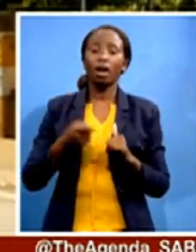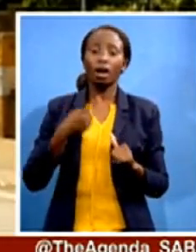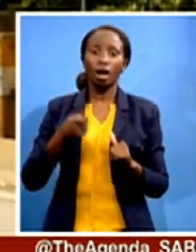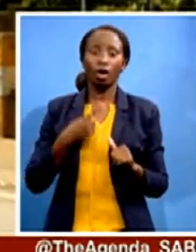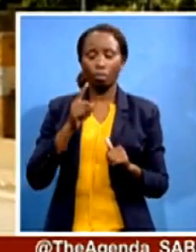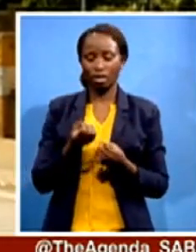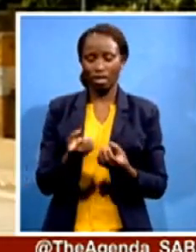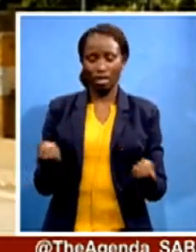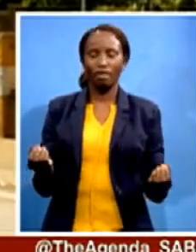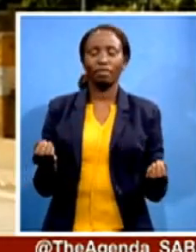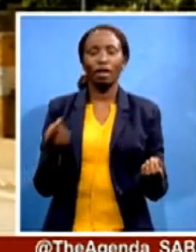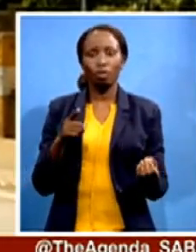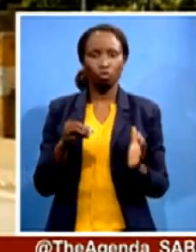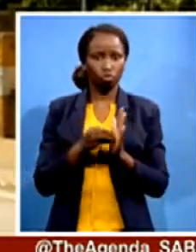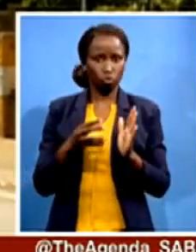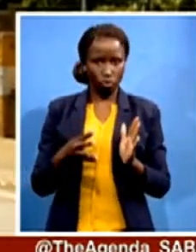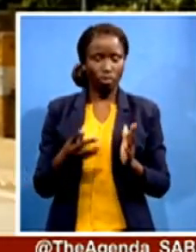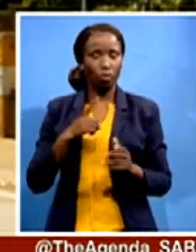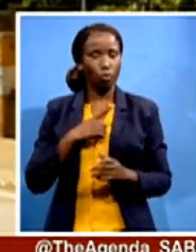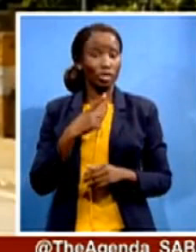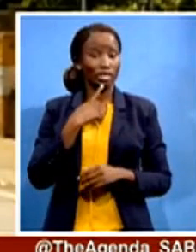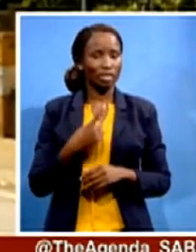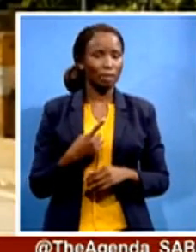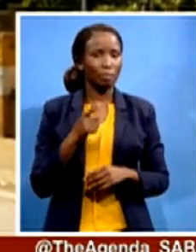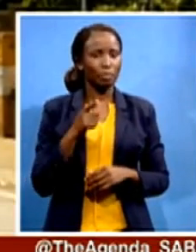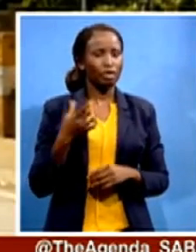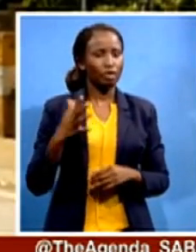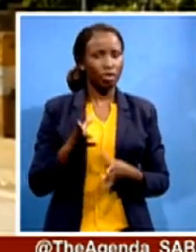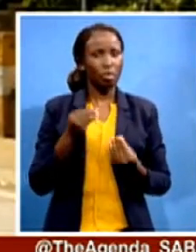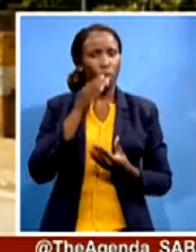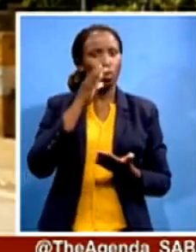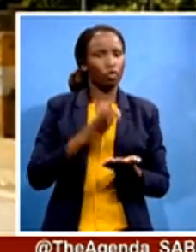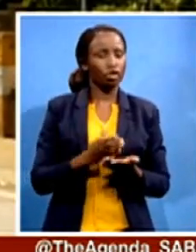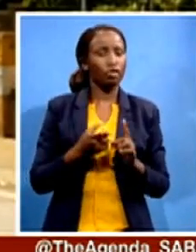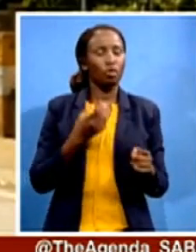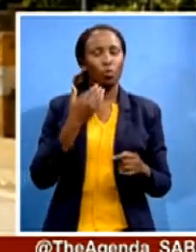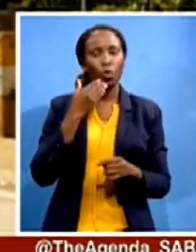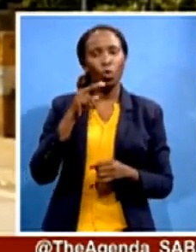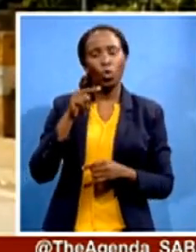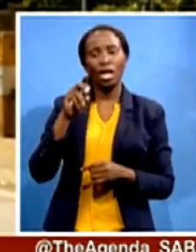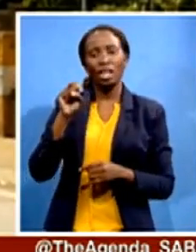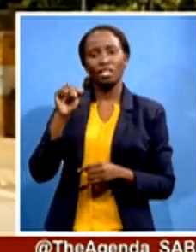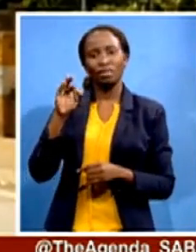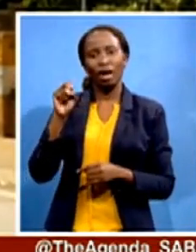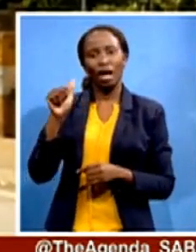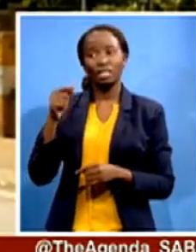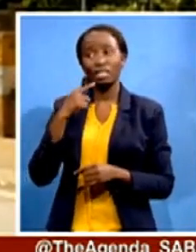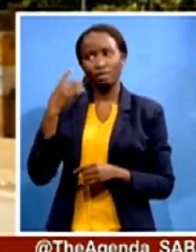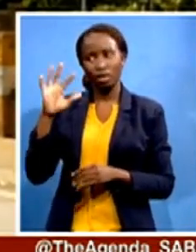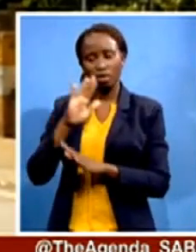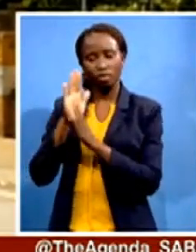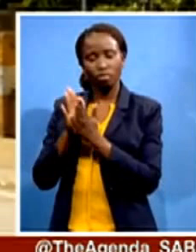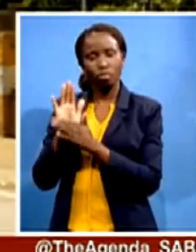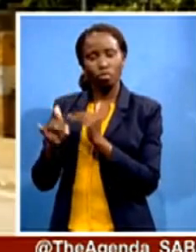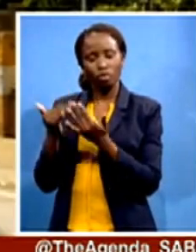that they've got confirmation from NSFAS that they've done their part in processing these allowances. It's just